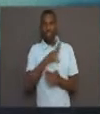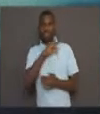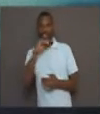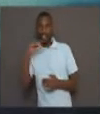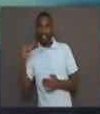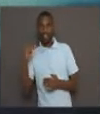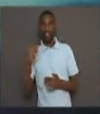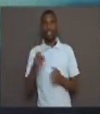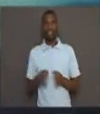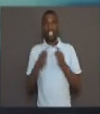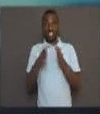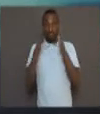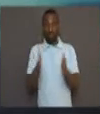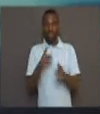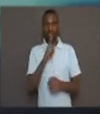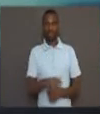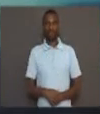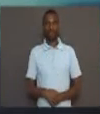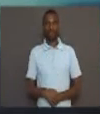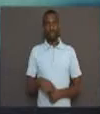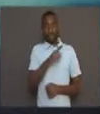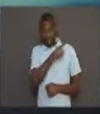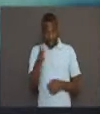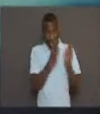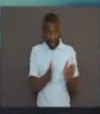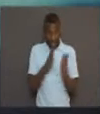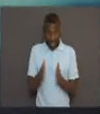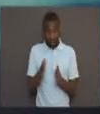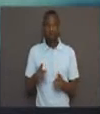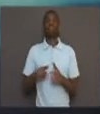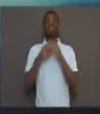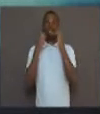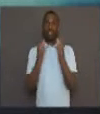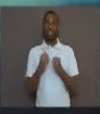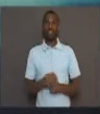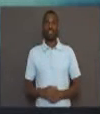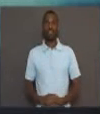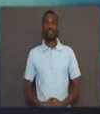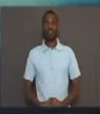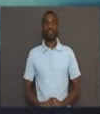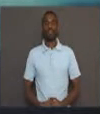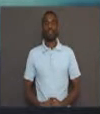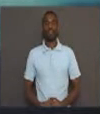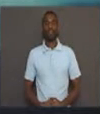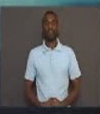and transformers. If you are ready, let us begin.